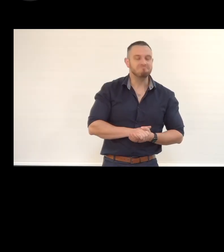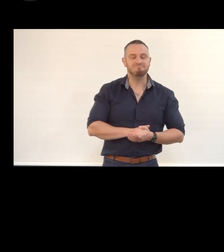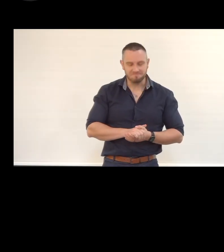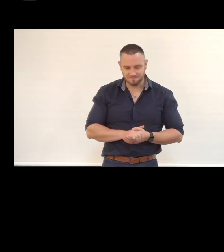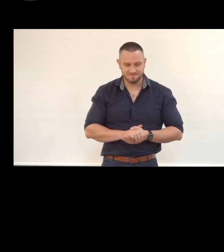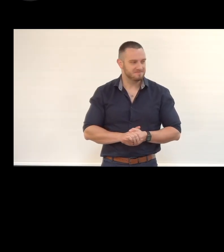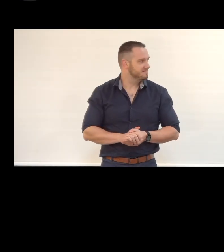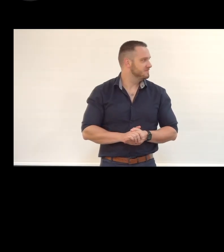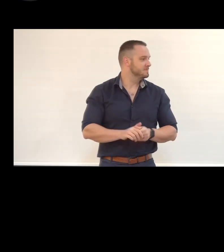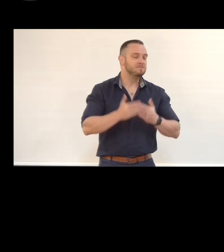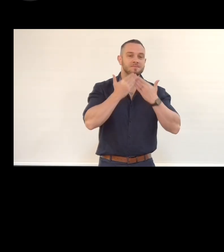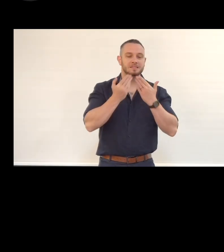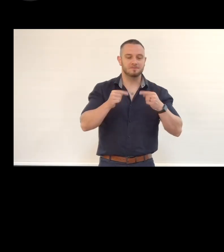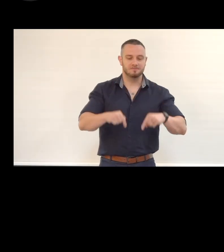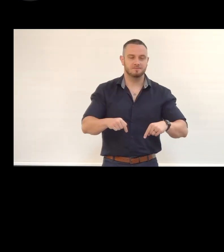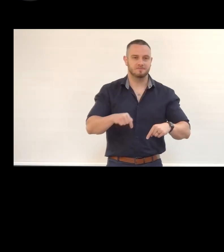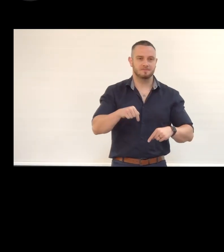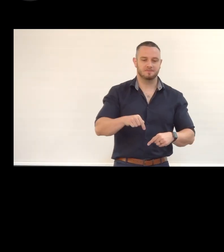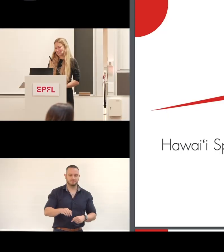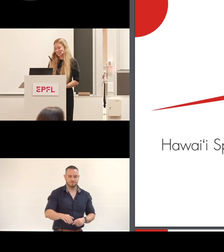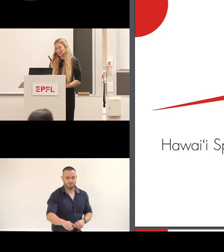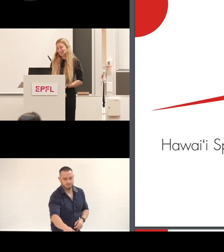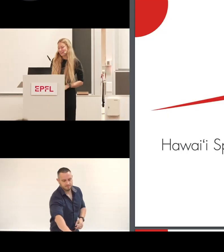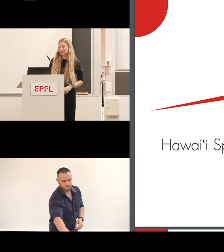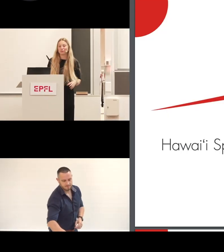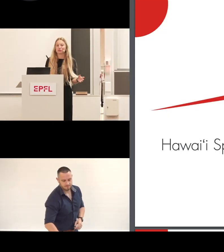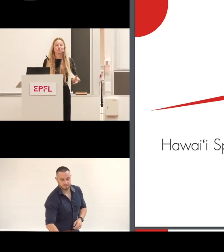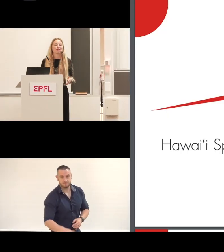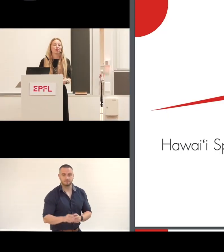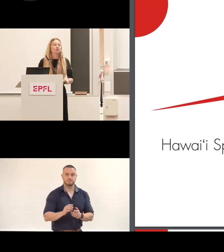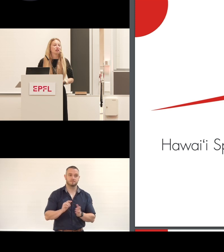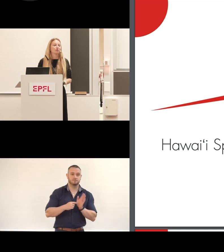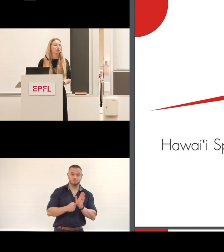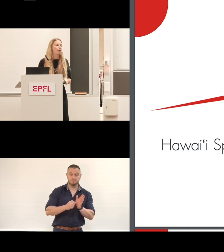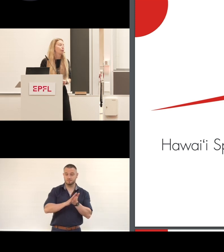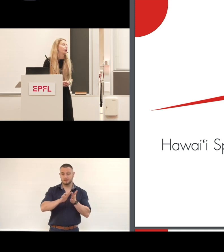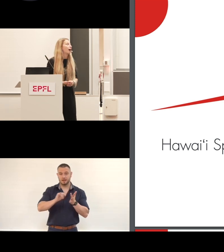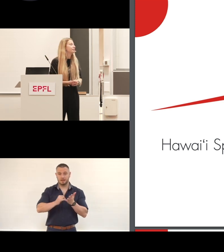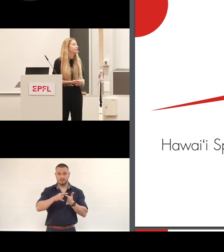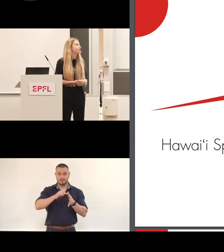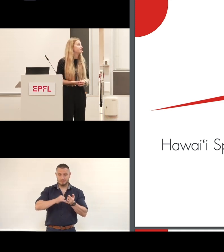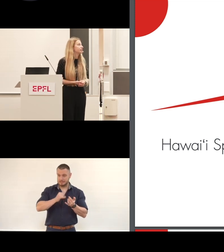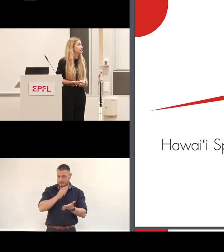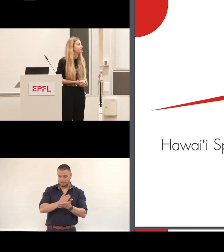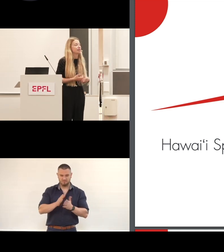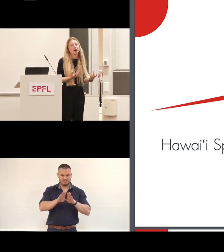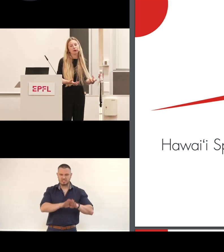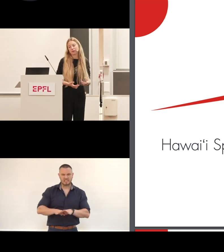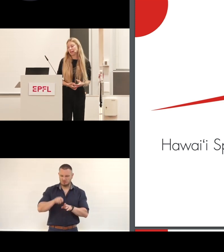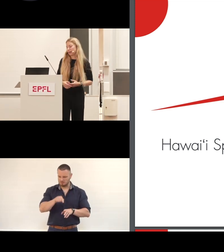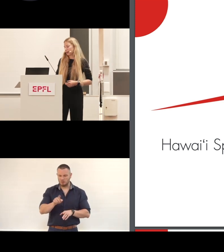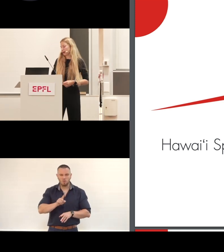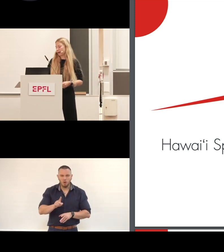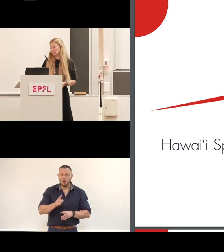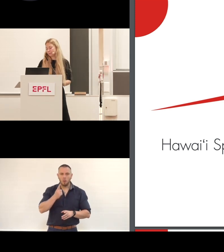Okay, great. Thank you all for attending this High Seas presentation. So it will just be very general about what High Seas is and how it